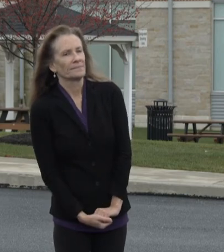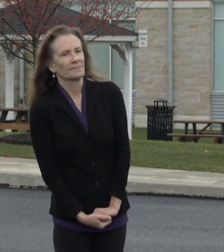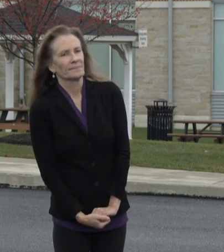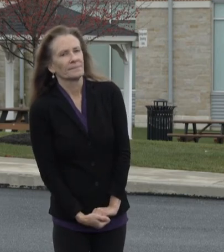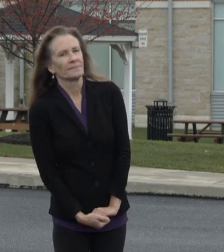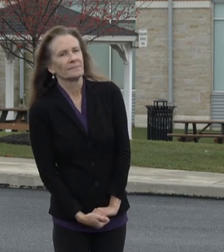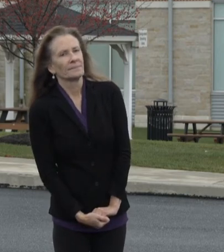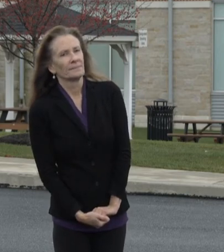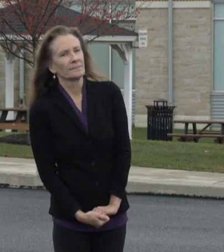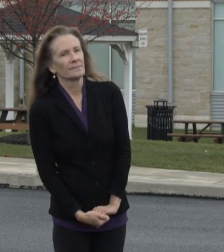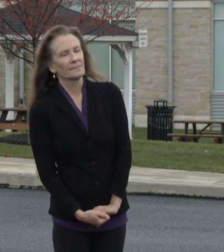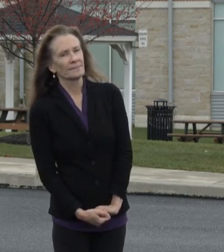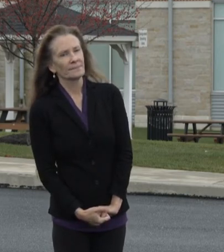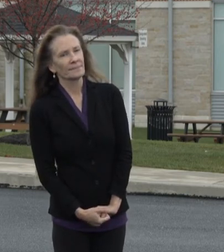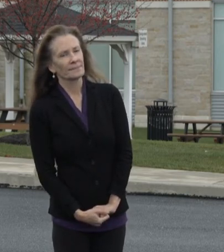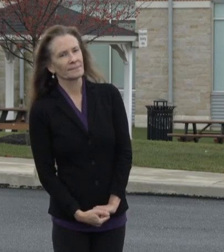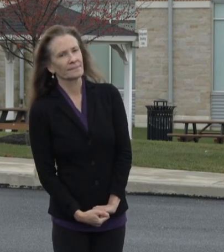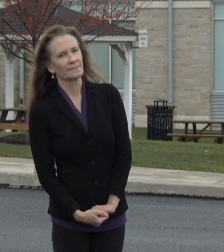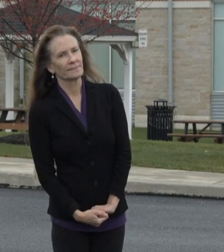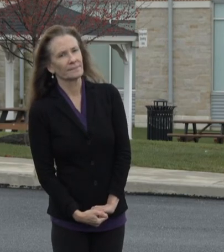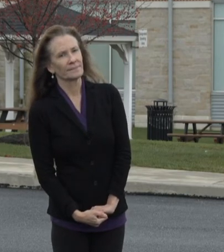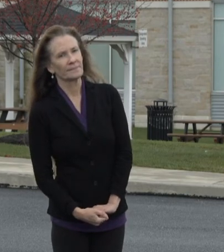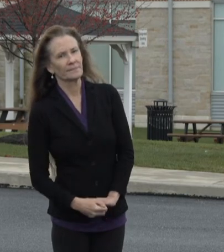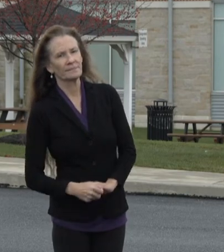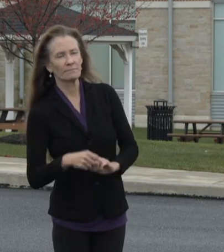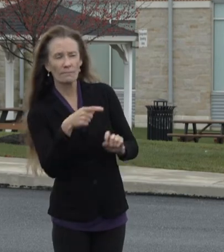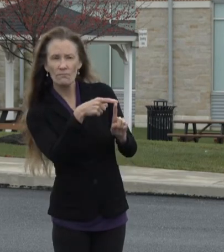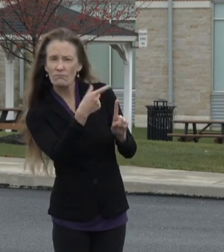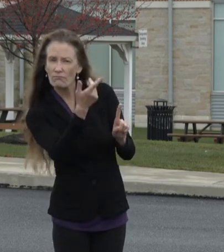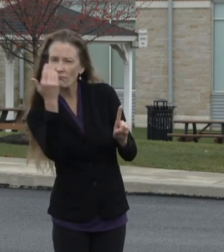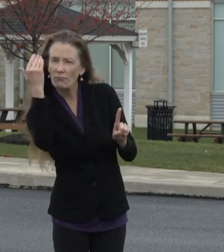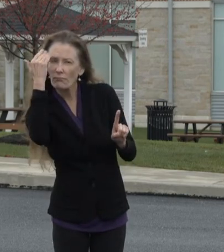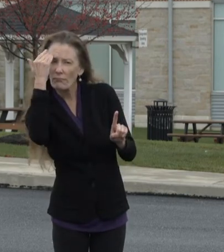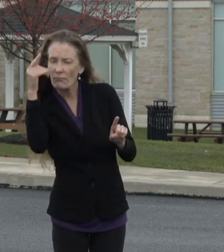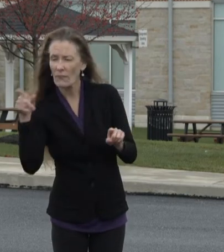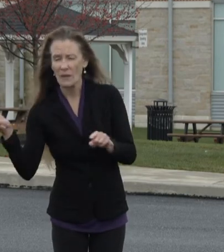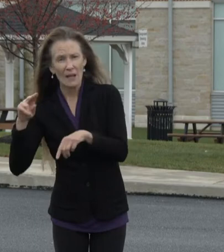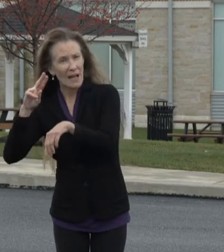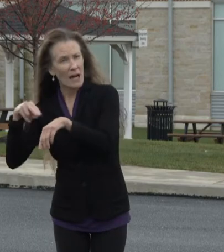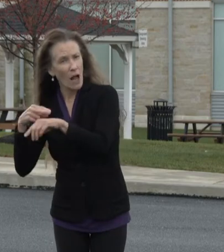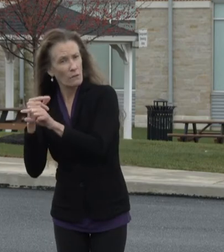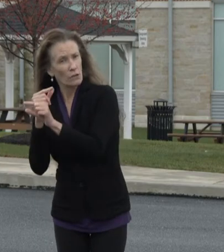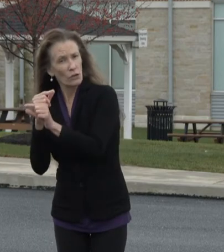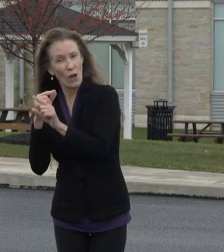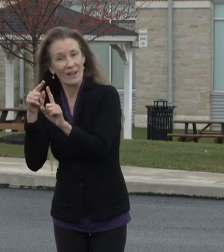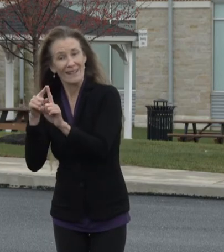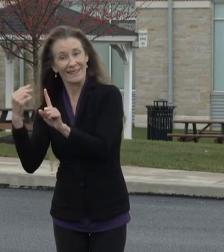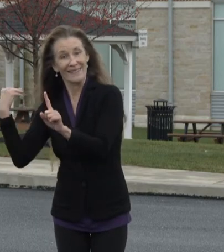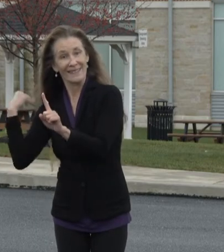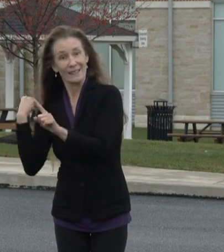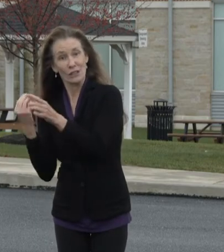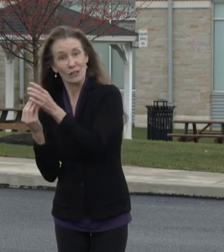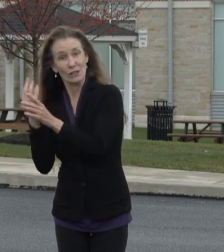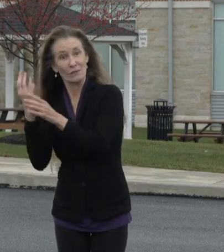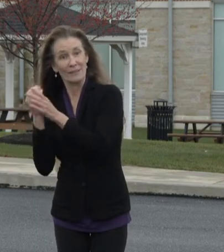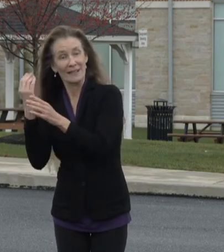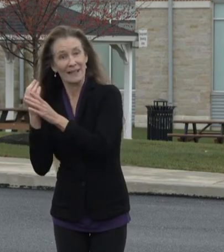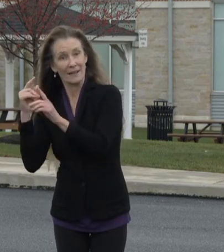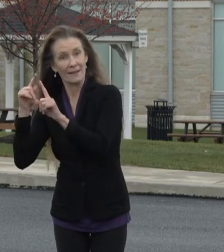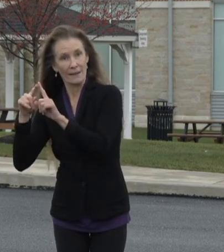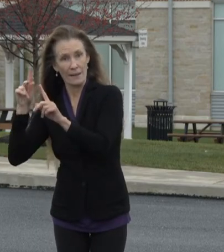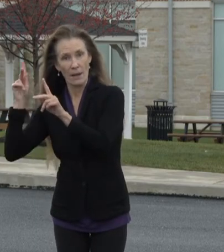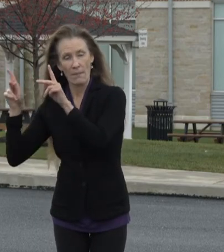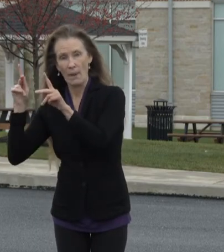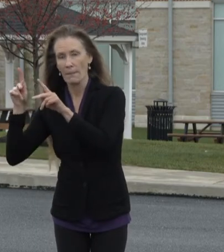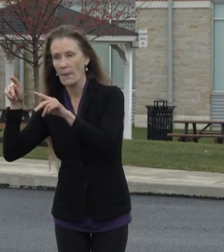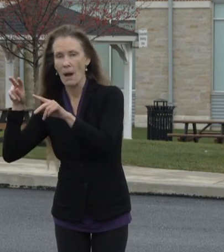There is a certain of awareness of what the National Guard did during the spring peak. It got a lot of coverage. What are